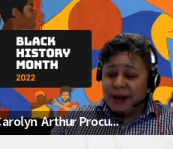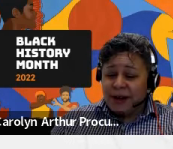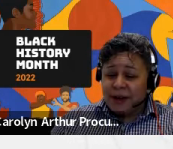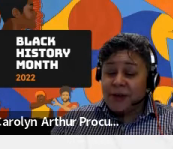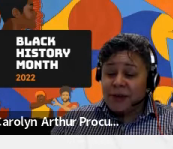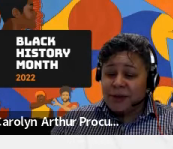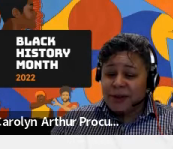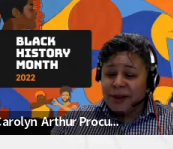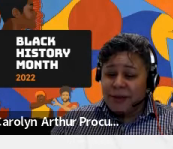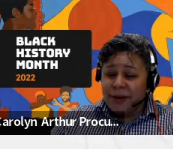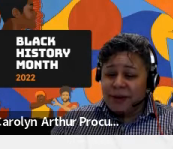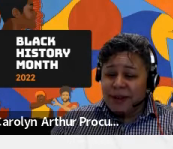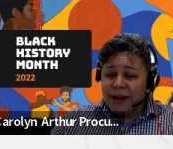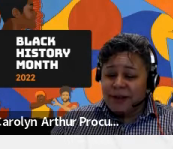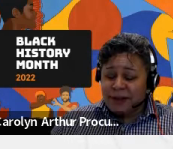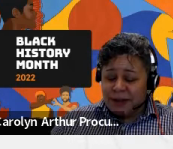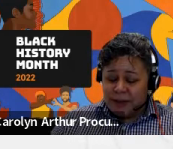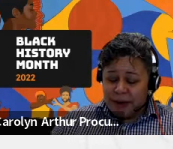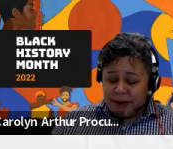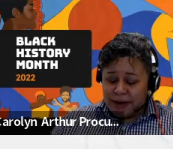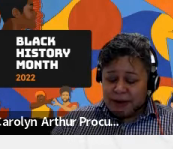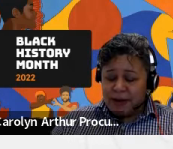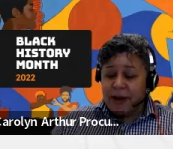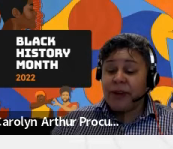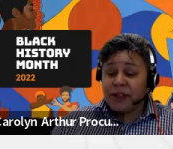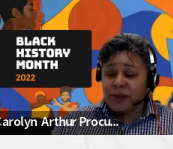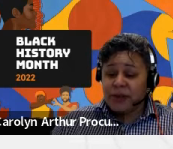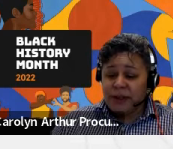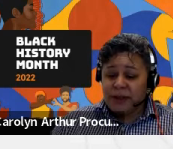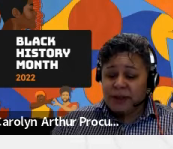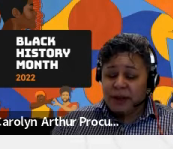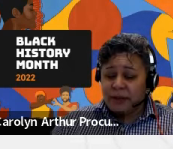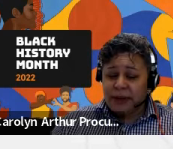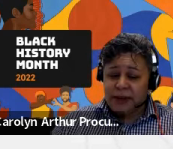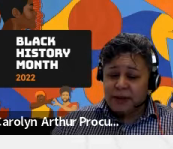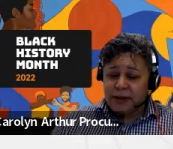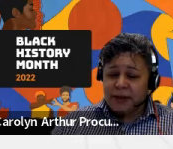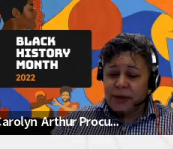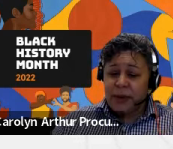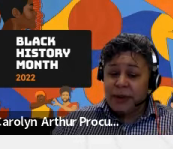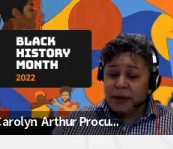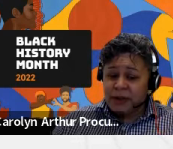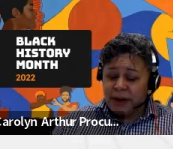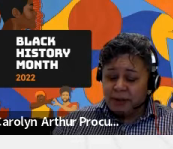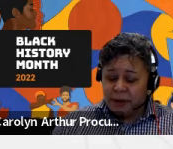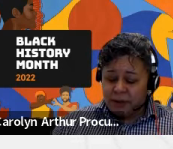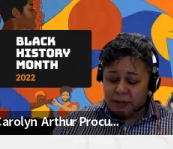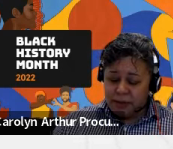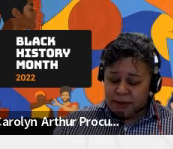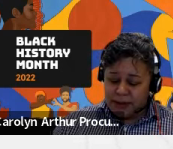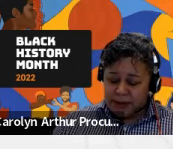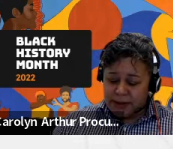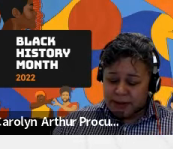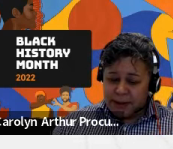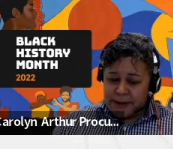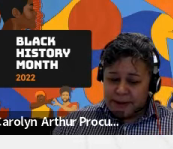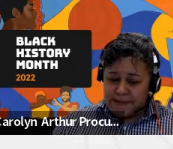please use those numbers and those emails and reach out to us, and we can see what we can do to help you through the